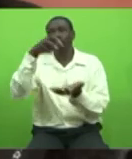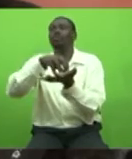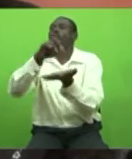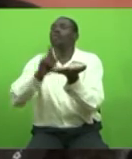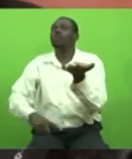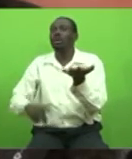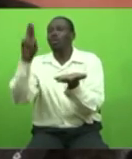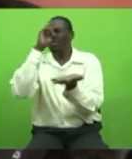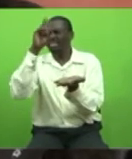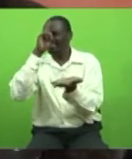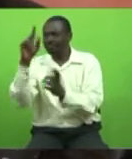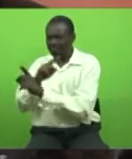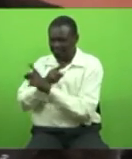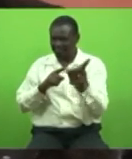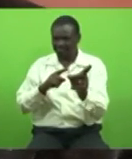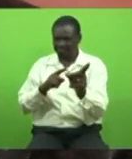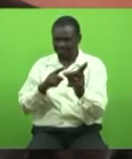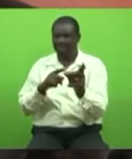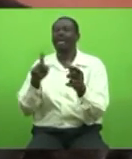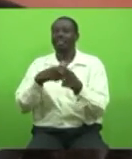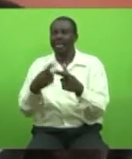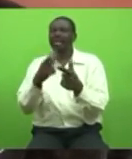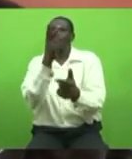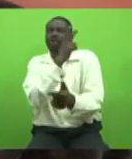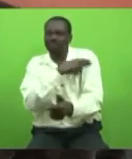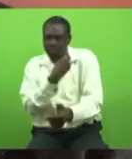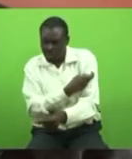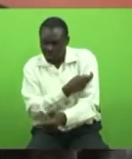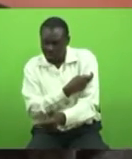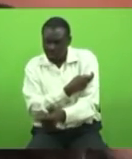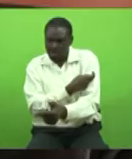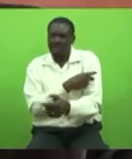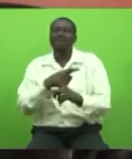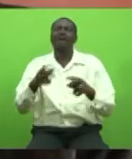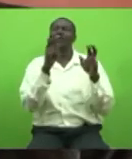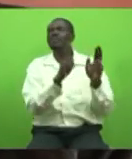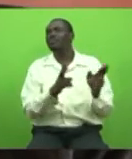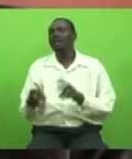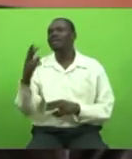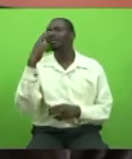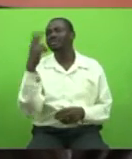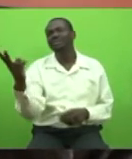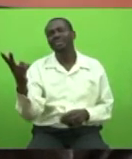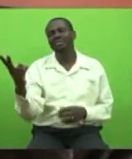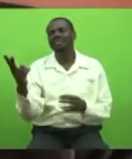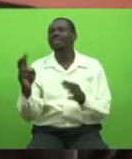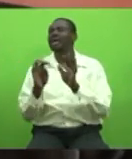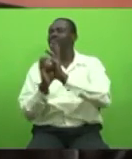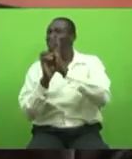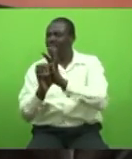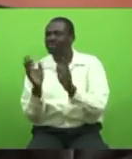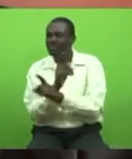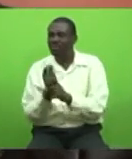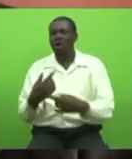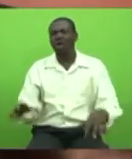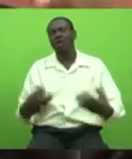exact state. So usually evidence is tampered with at the scene. Yeah? So that even as